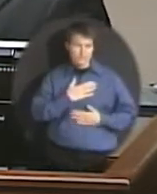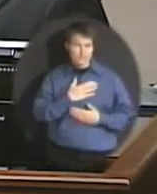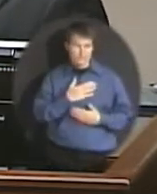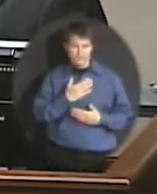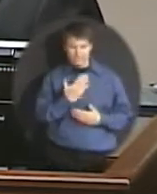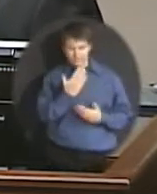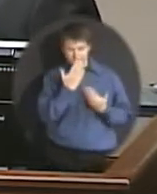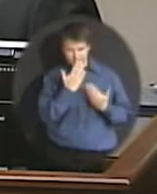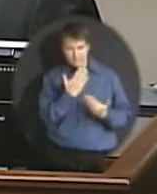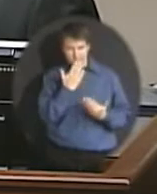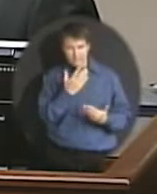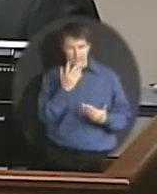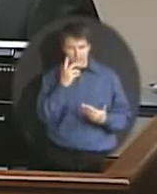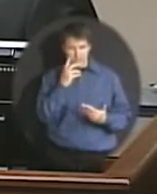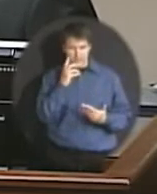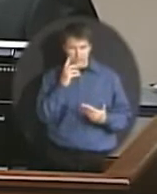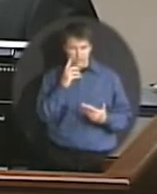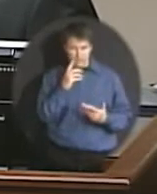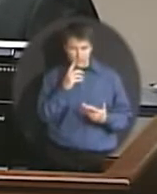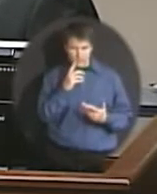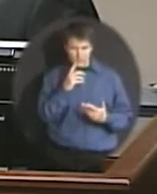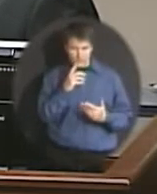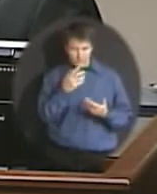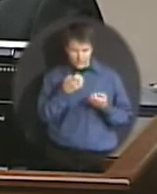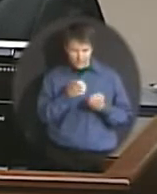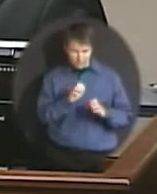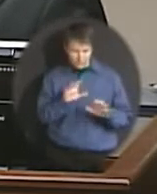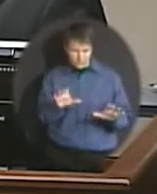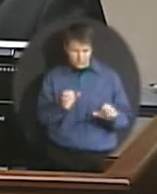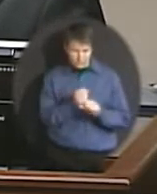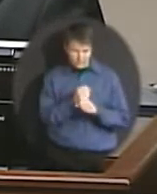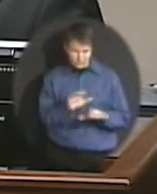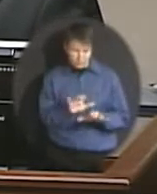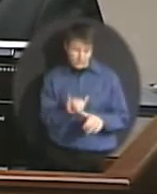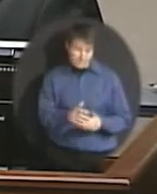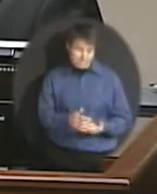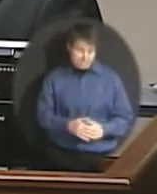that what diligent effort you've made to do that.